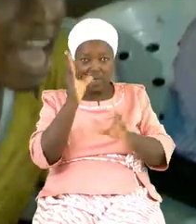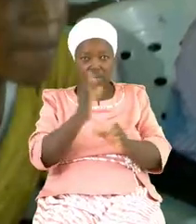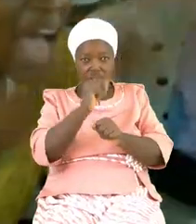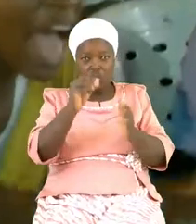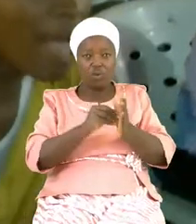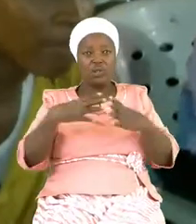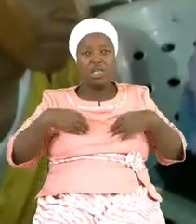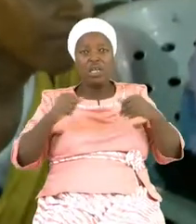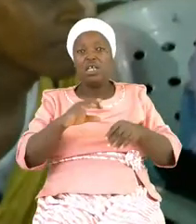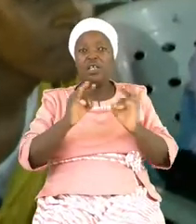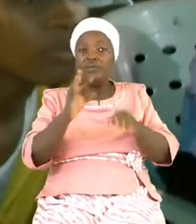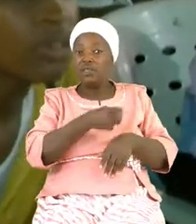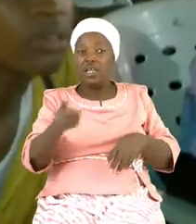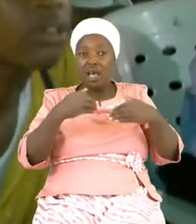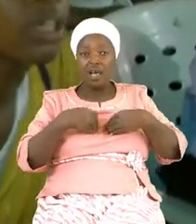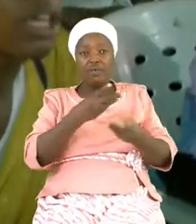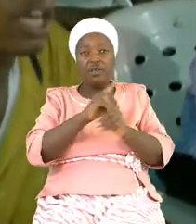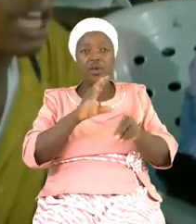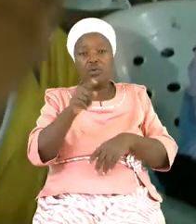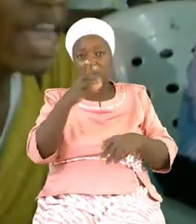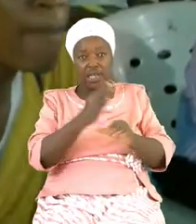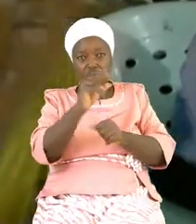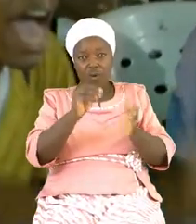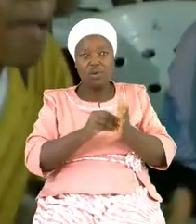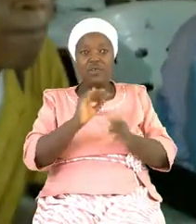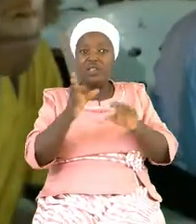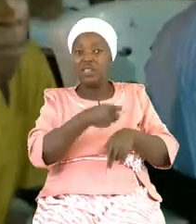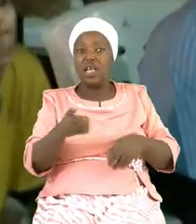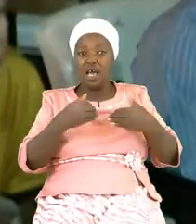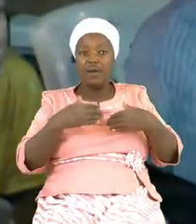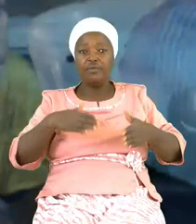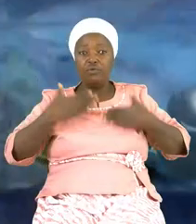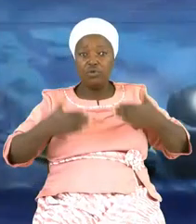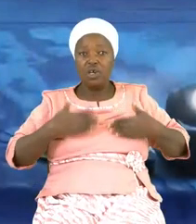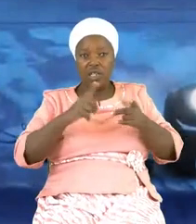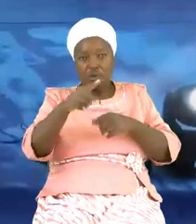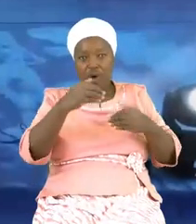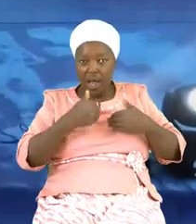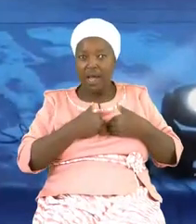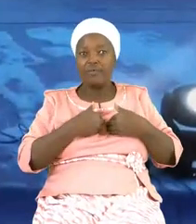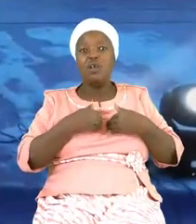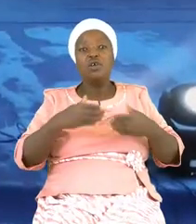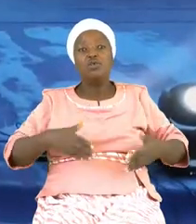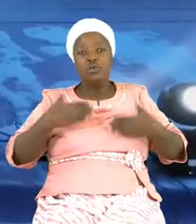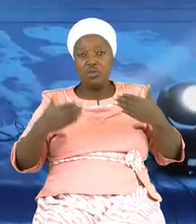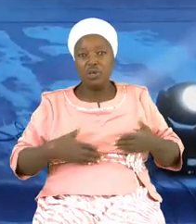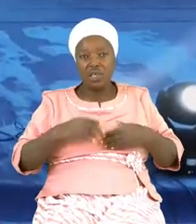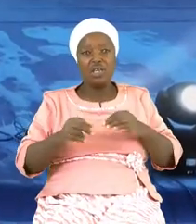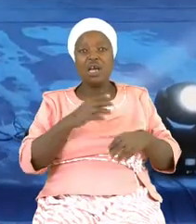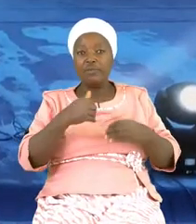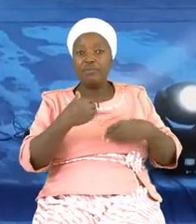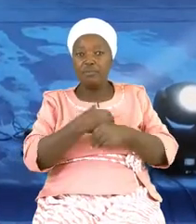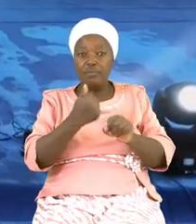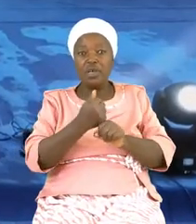deliverance. Did they have joy? You will have joy. He has made both of them and us. He has